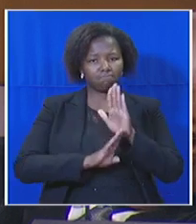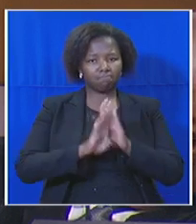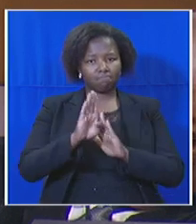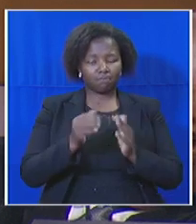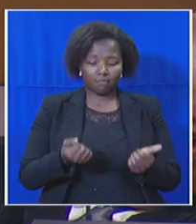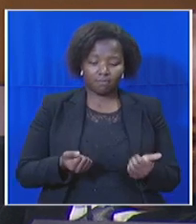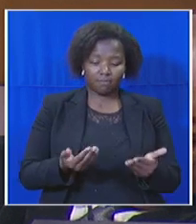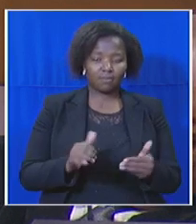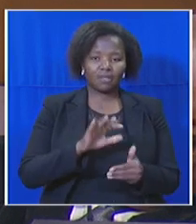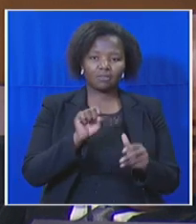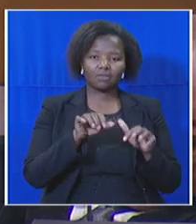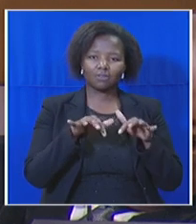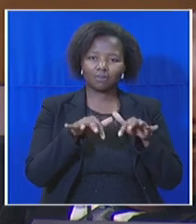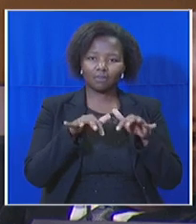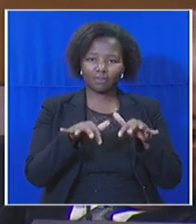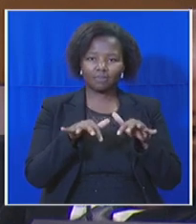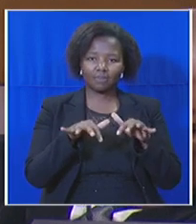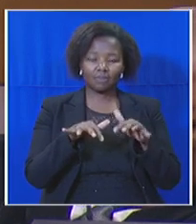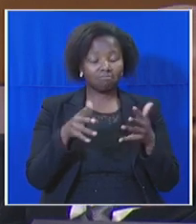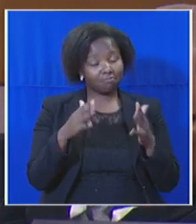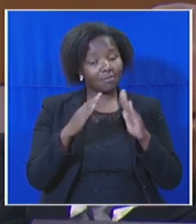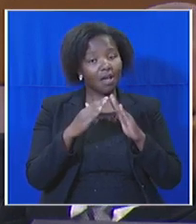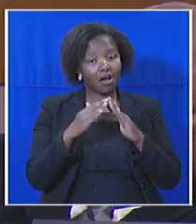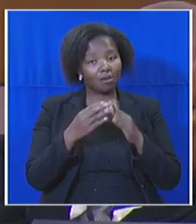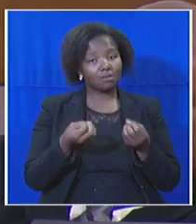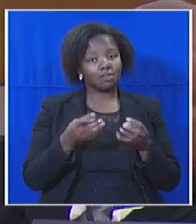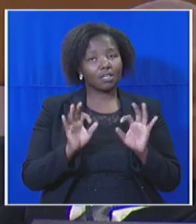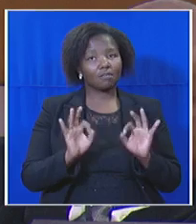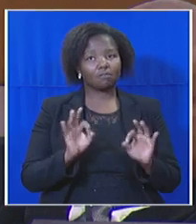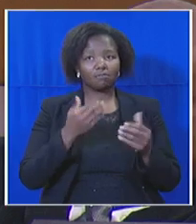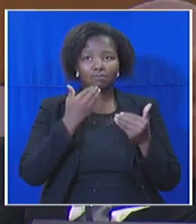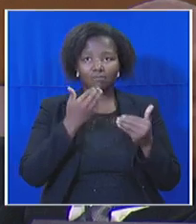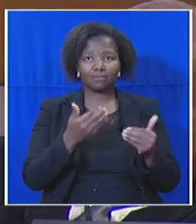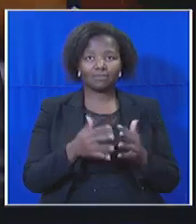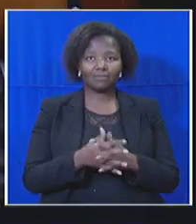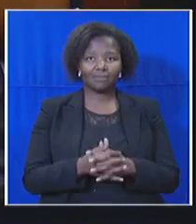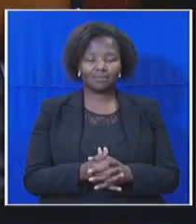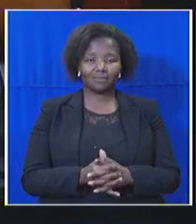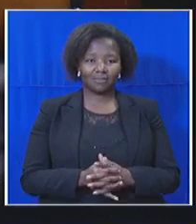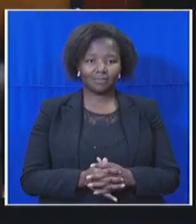South Africa with a roof over their heads. I thank you.